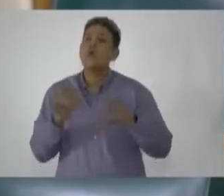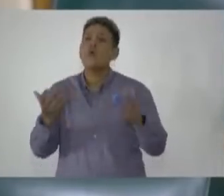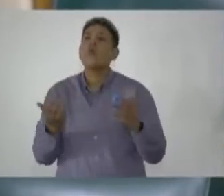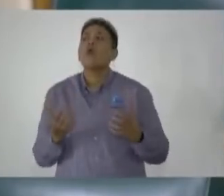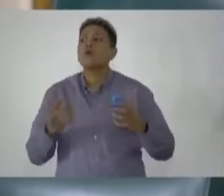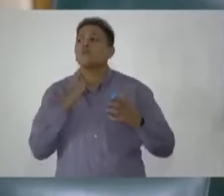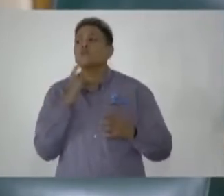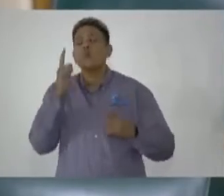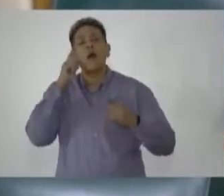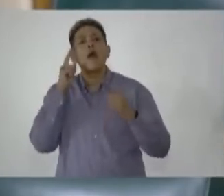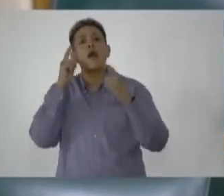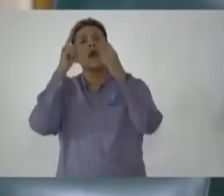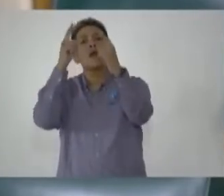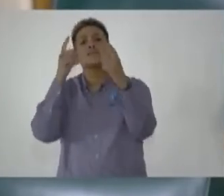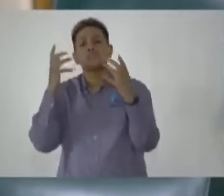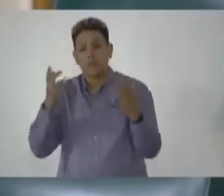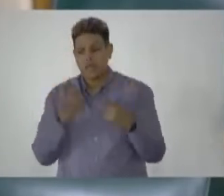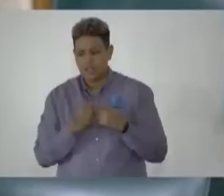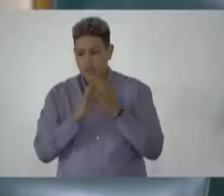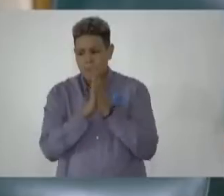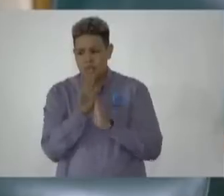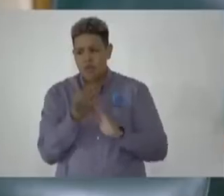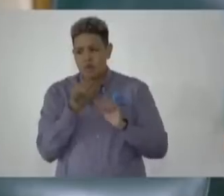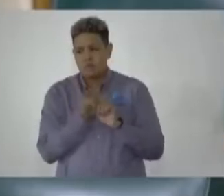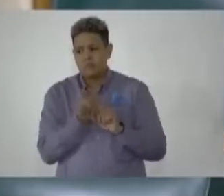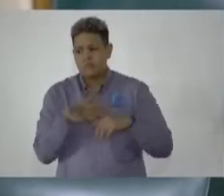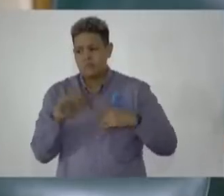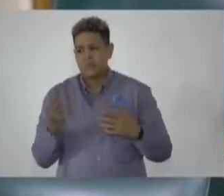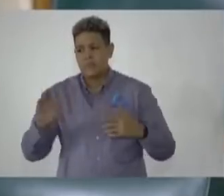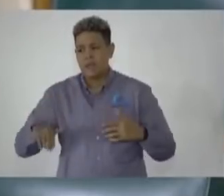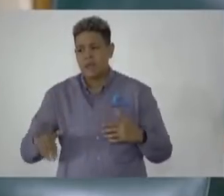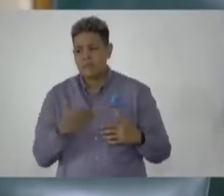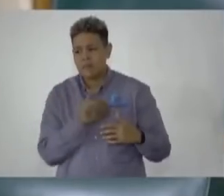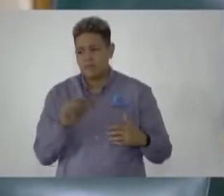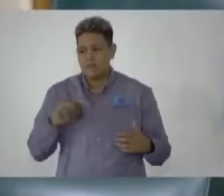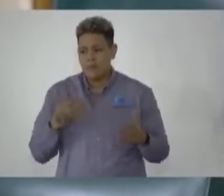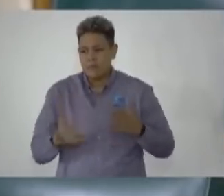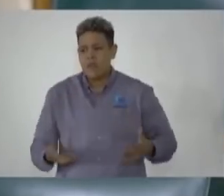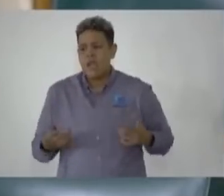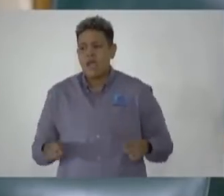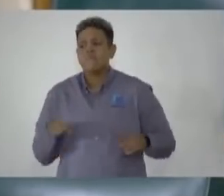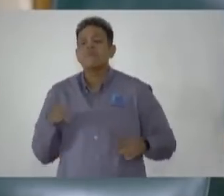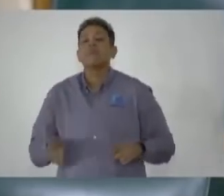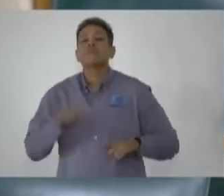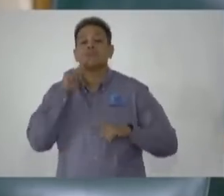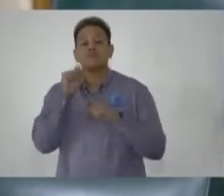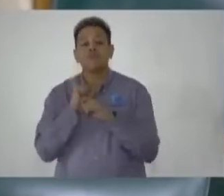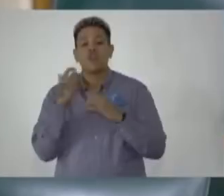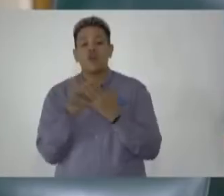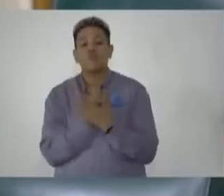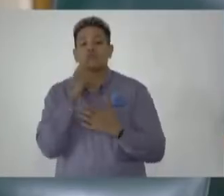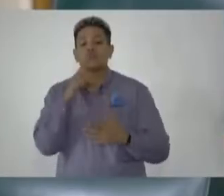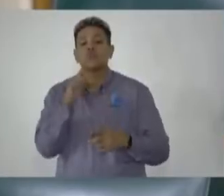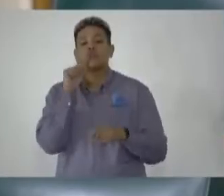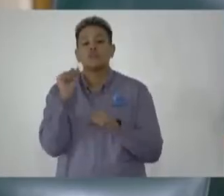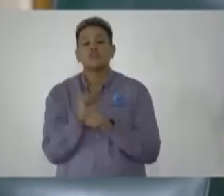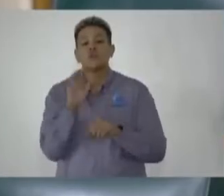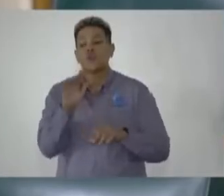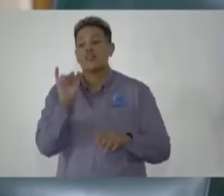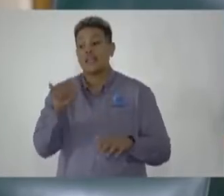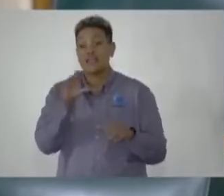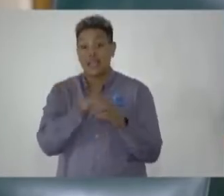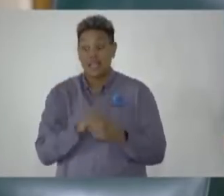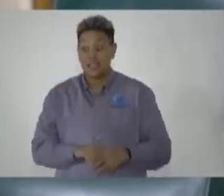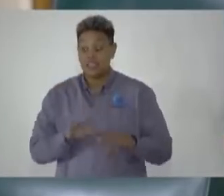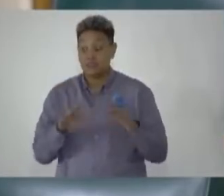wanting to aspire to become parliamentarians, this is an opportunity to ensure that